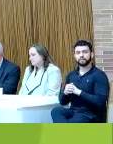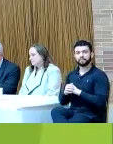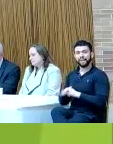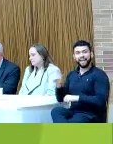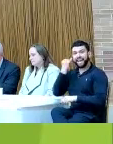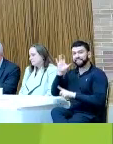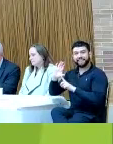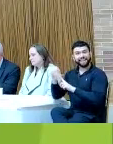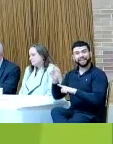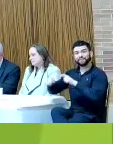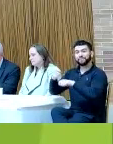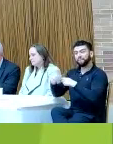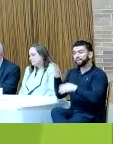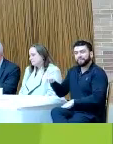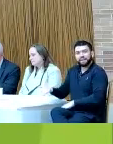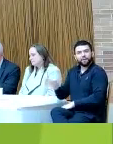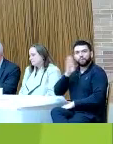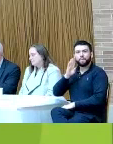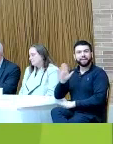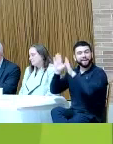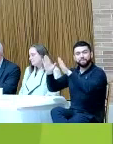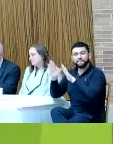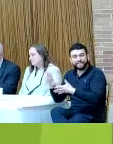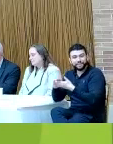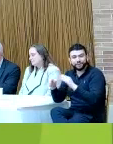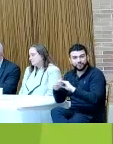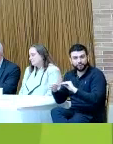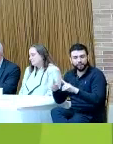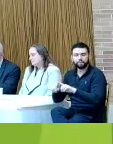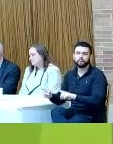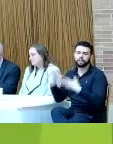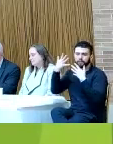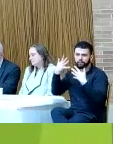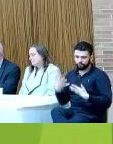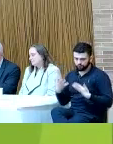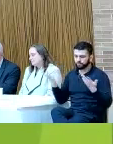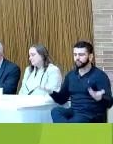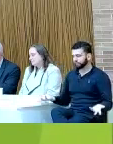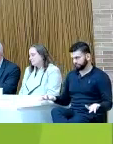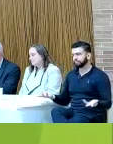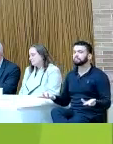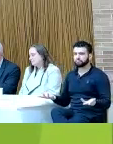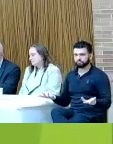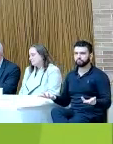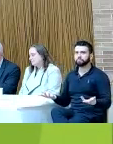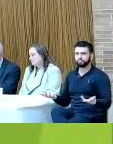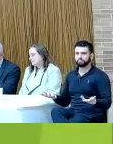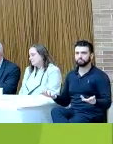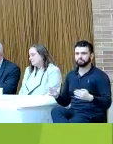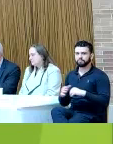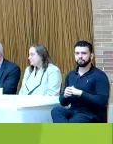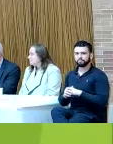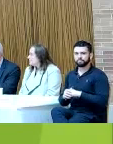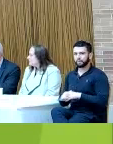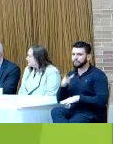lovely story to not discuss today unfortunately um the fact patterns start to become a little bit prickly later on down the road